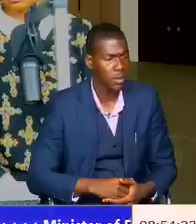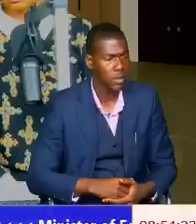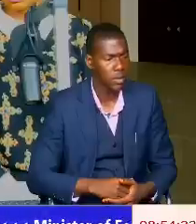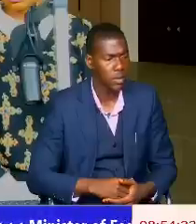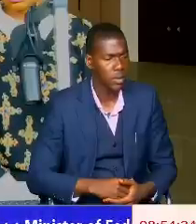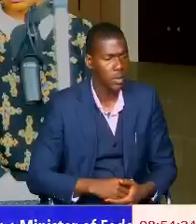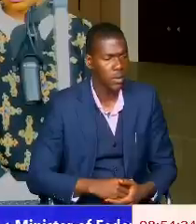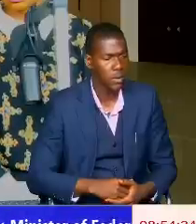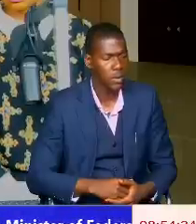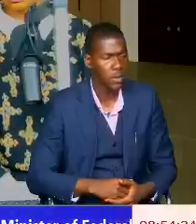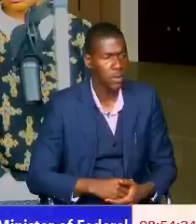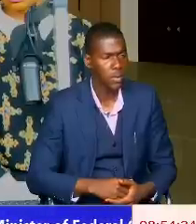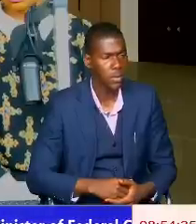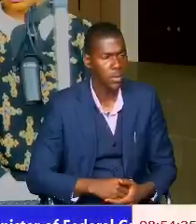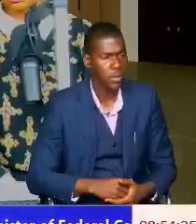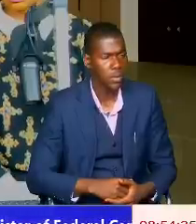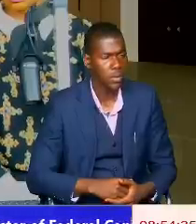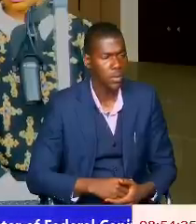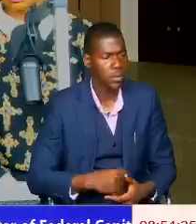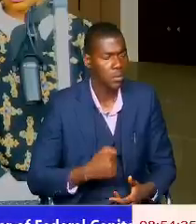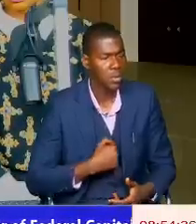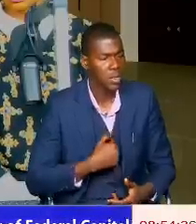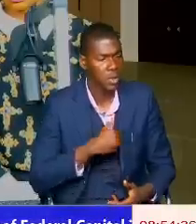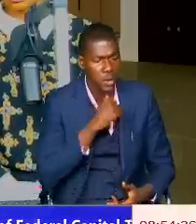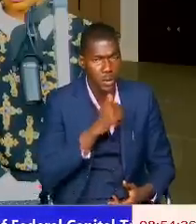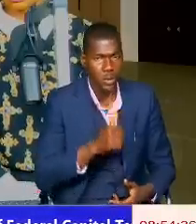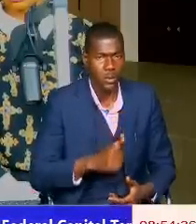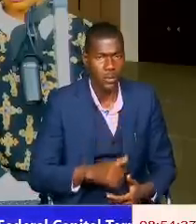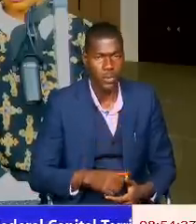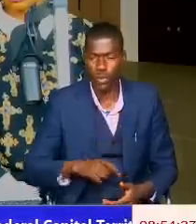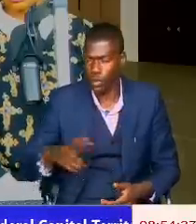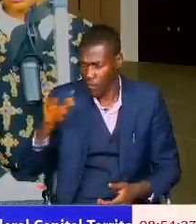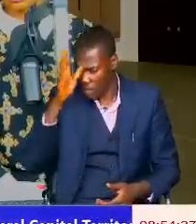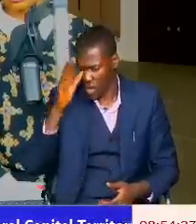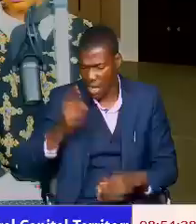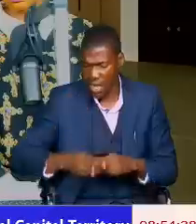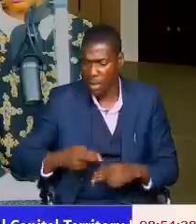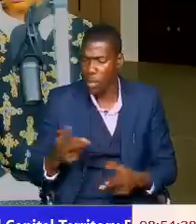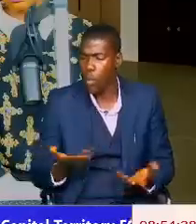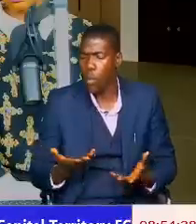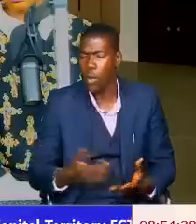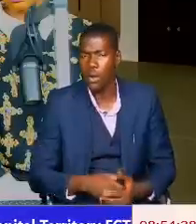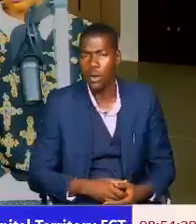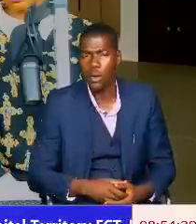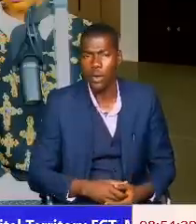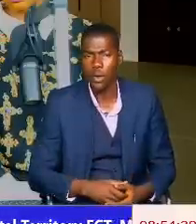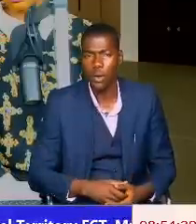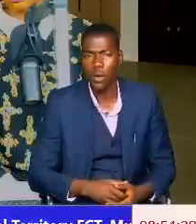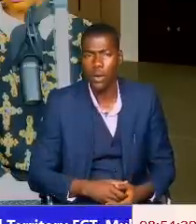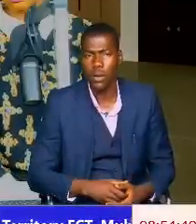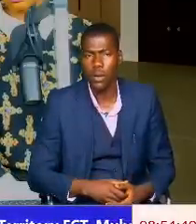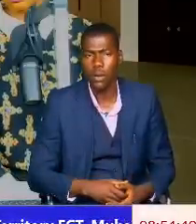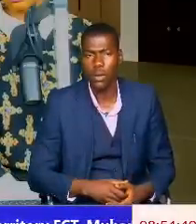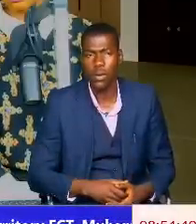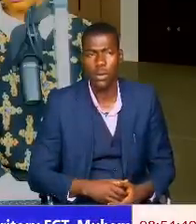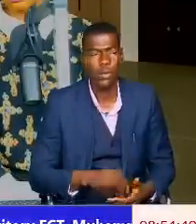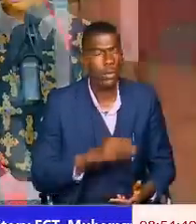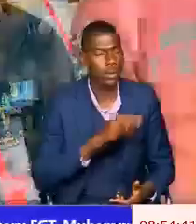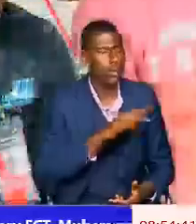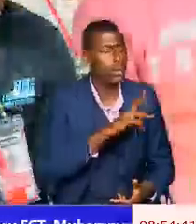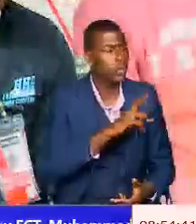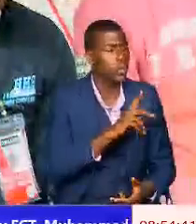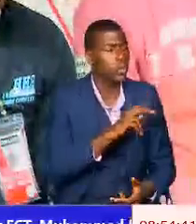don't really know the precise place, but I know. Waiting be your papa name. Mr. Murita Larafio.